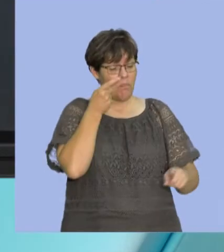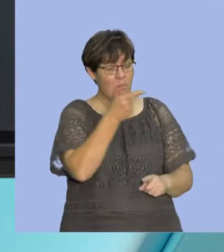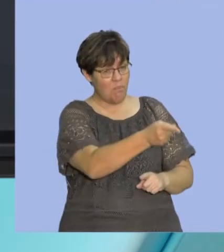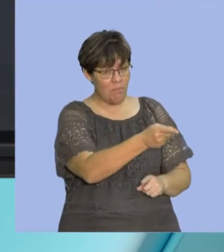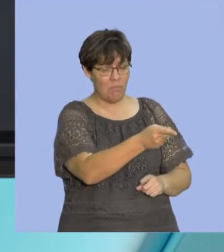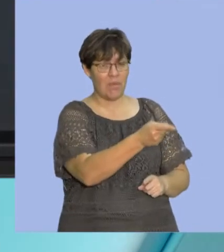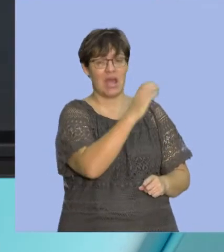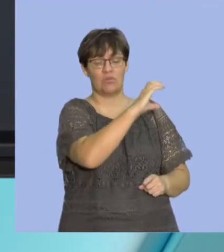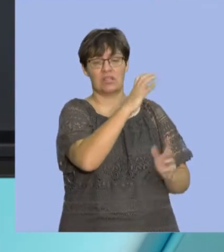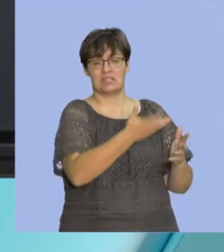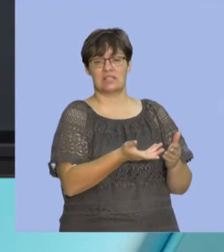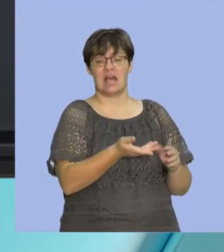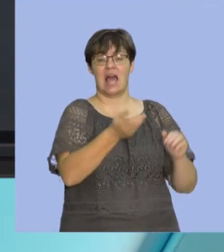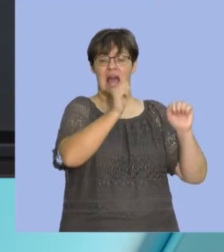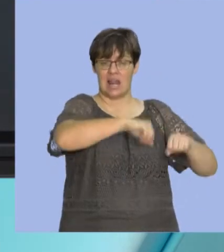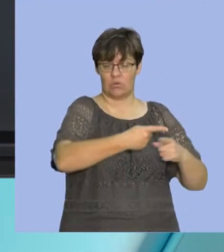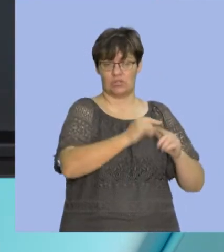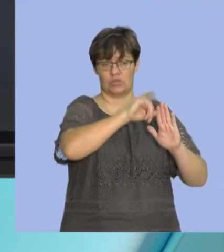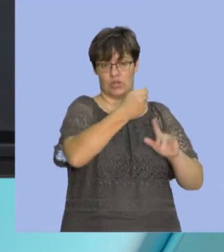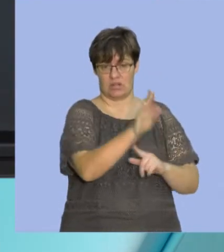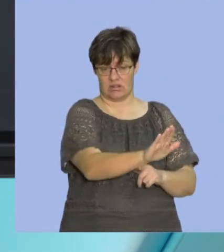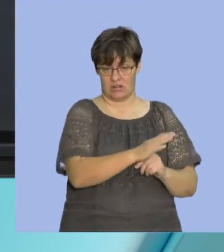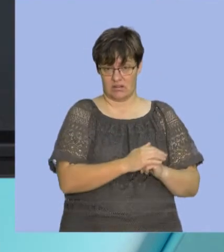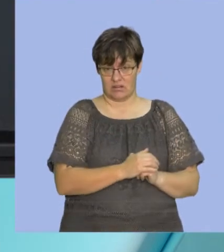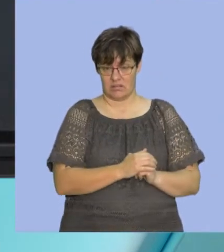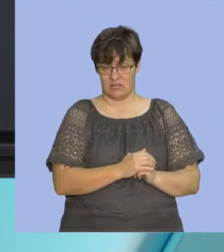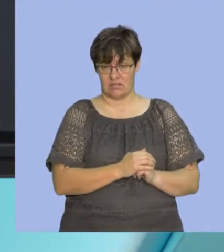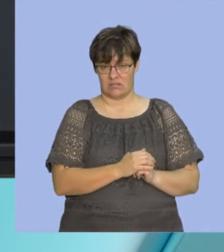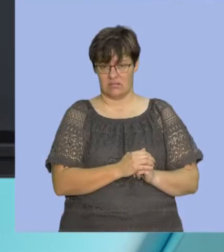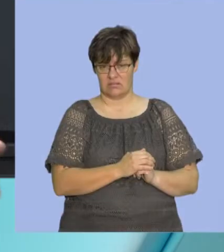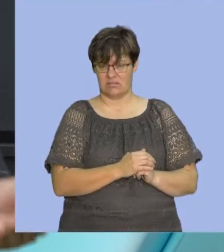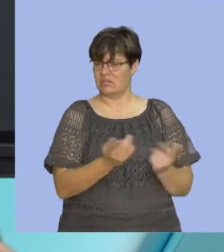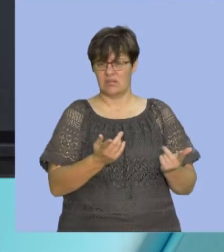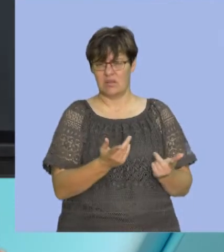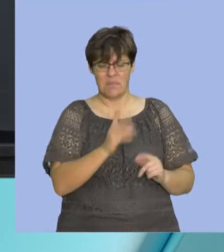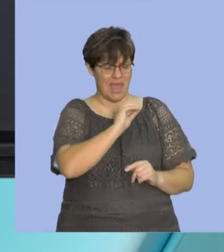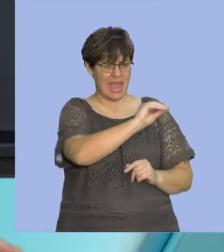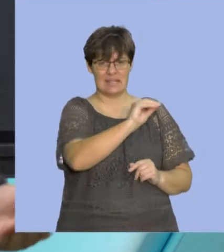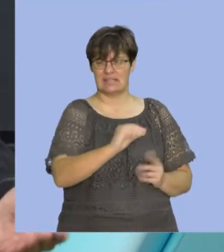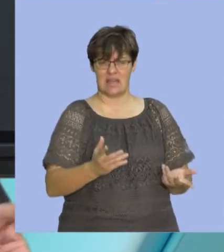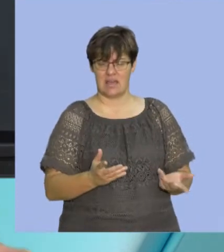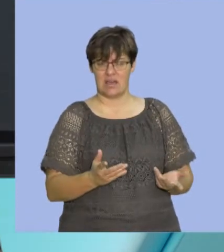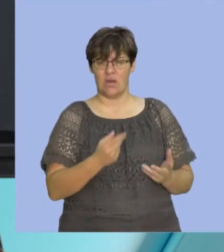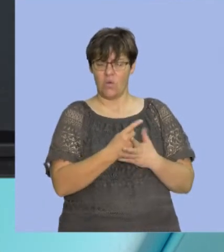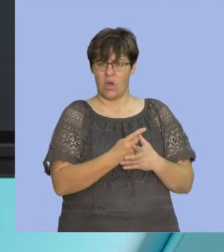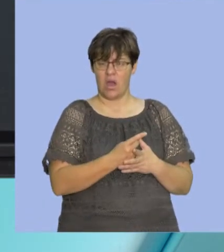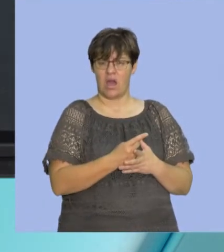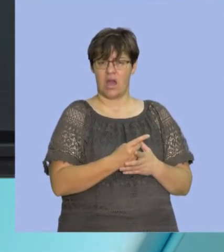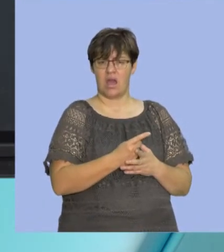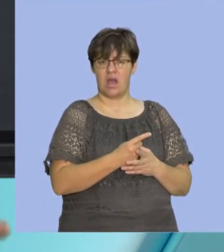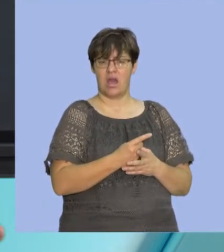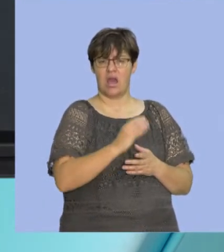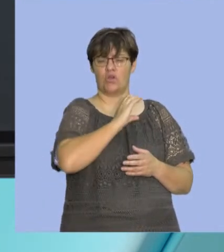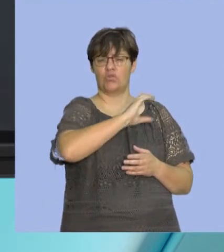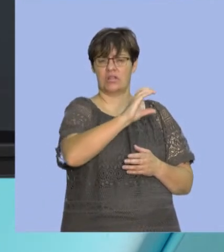your creditors allowances journal. Right? Now, what is it that you enter into your creditors allowances